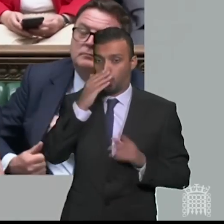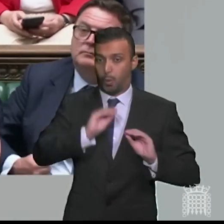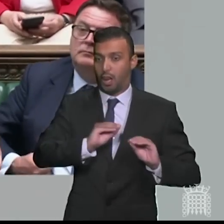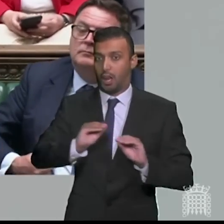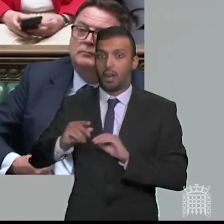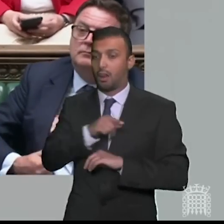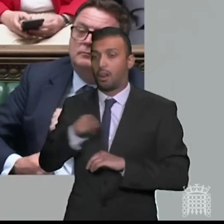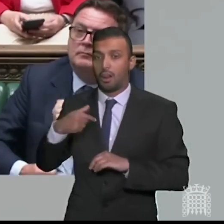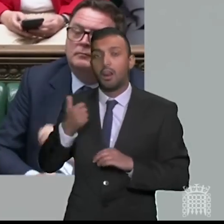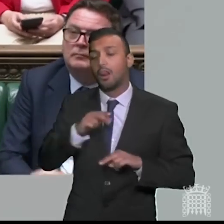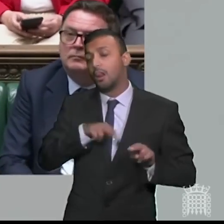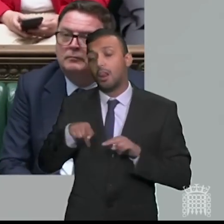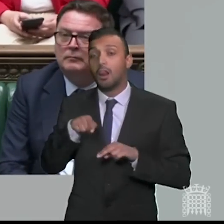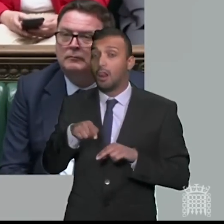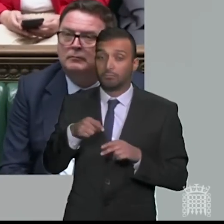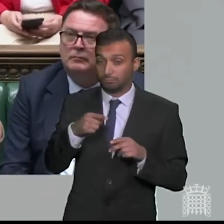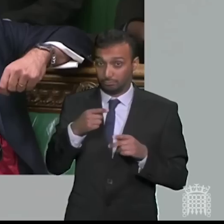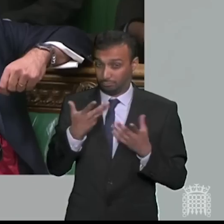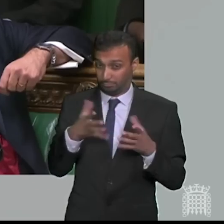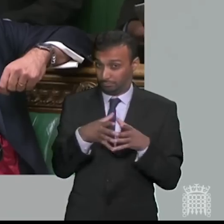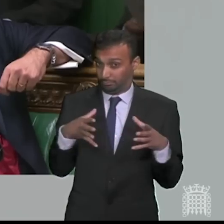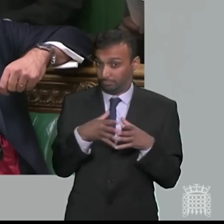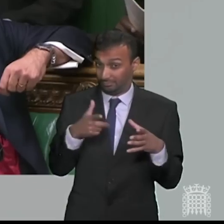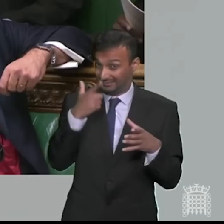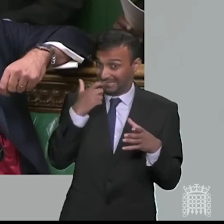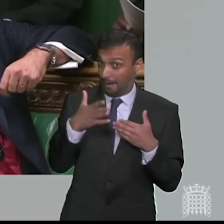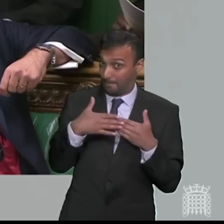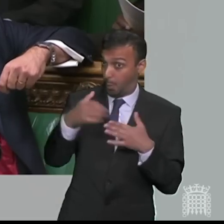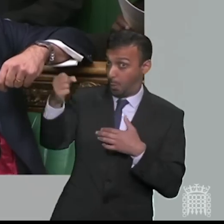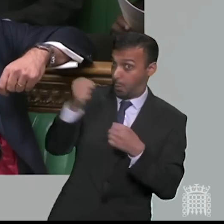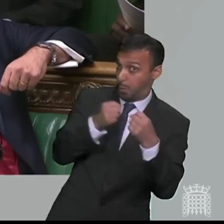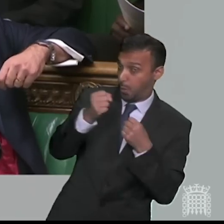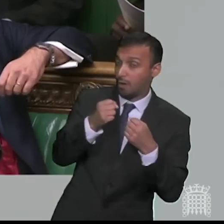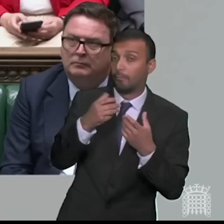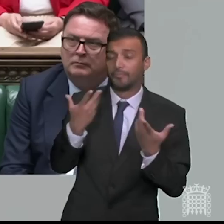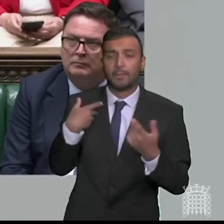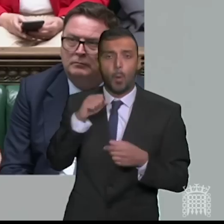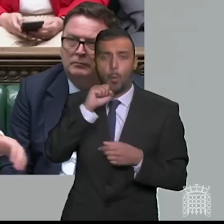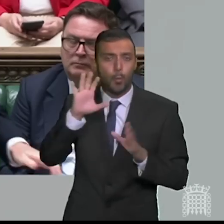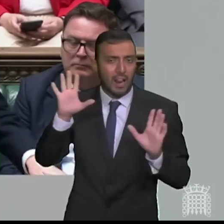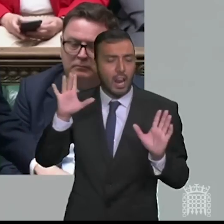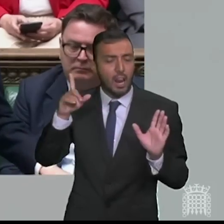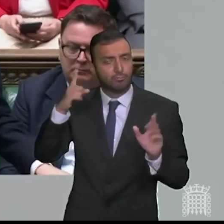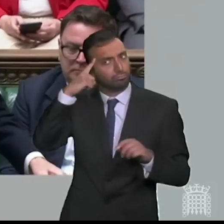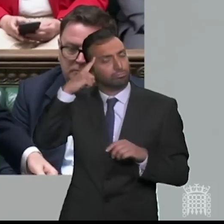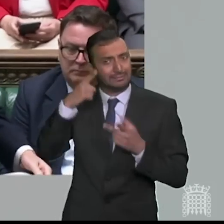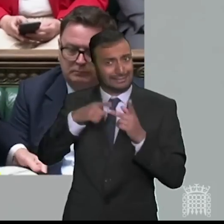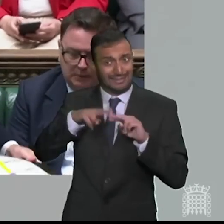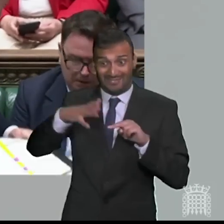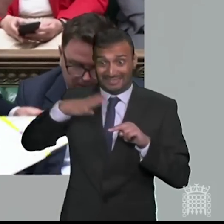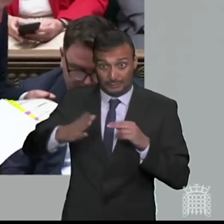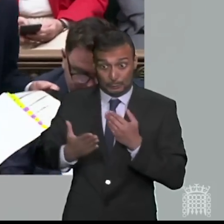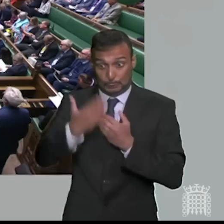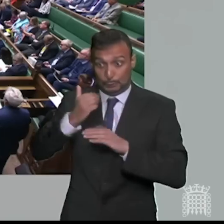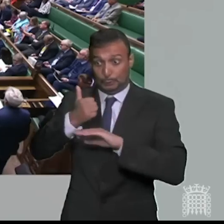accommodate the expansion in training places. But of course, we retain an open mind as to whether we need further such education